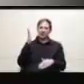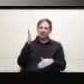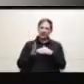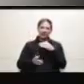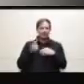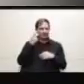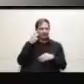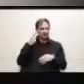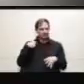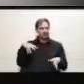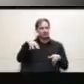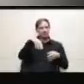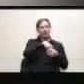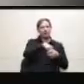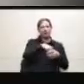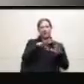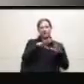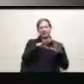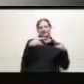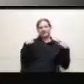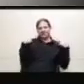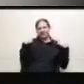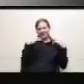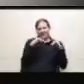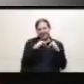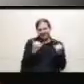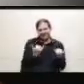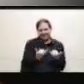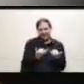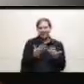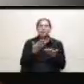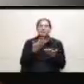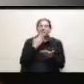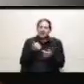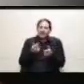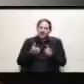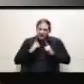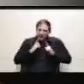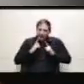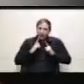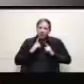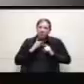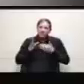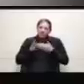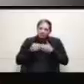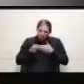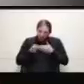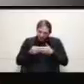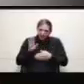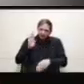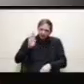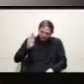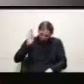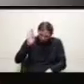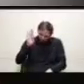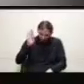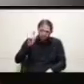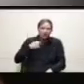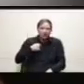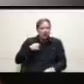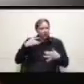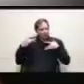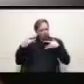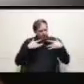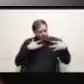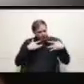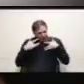I'm part of the security company. May I please allow the member to raise the matter? Because they raise a concern to say